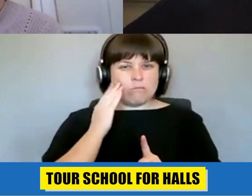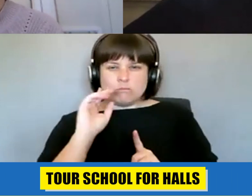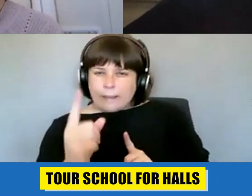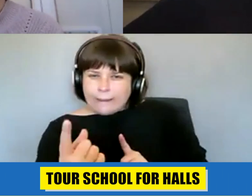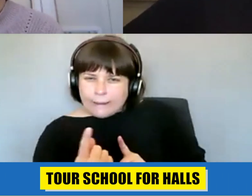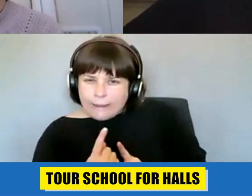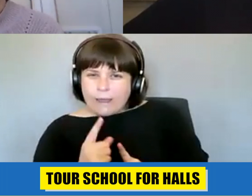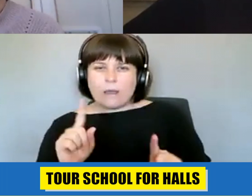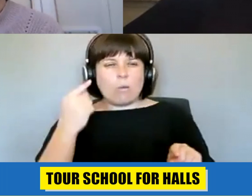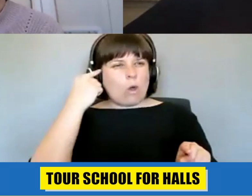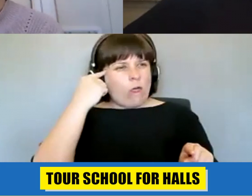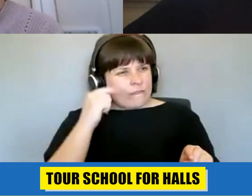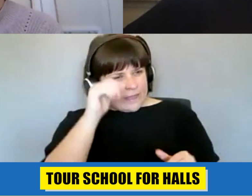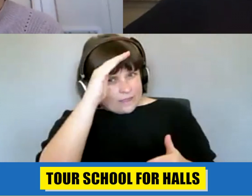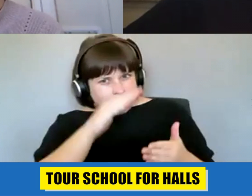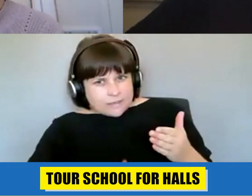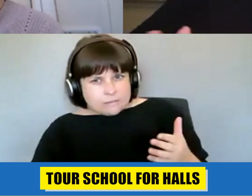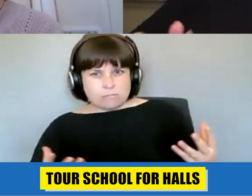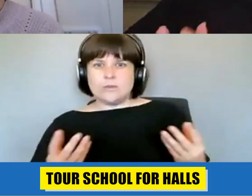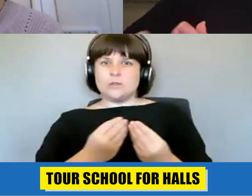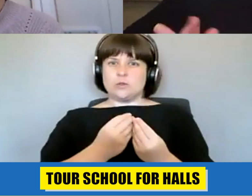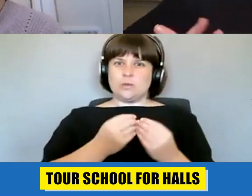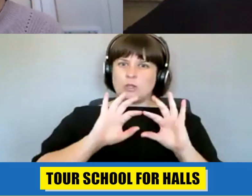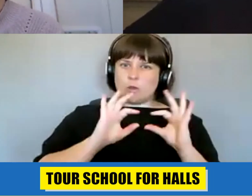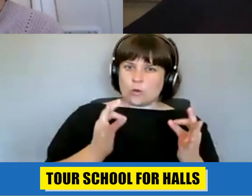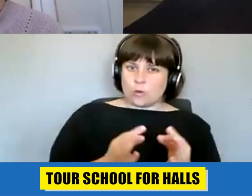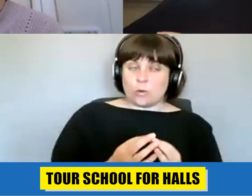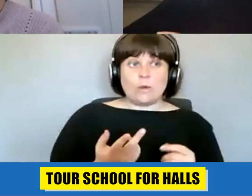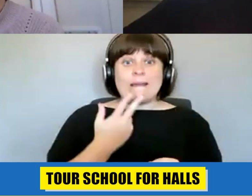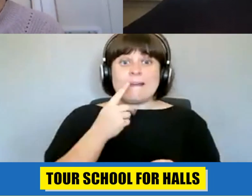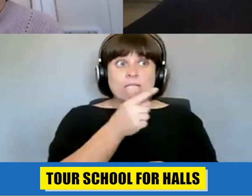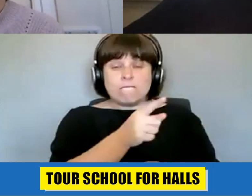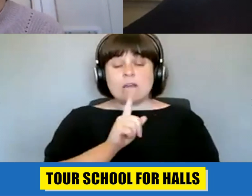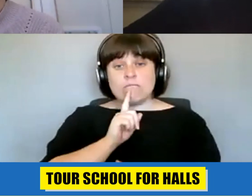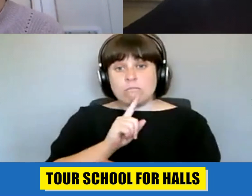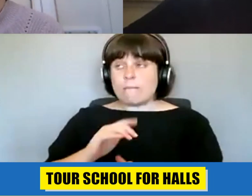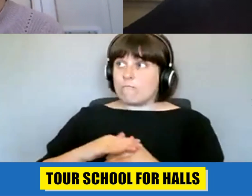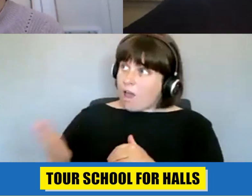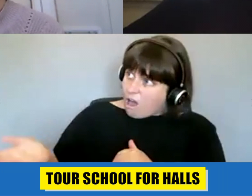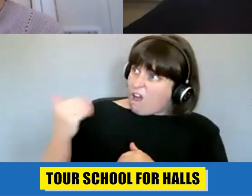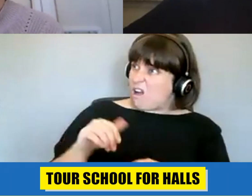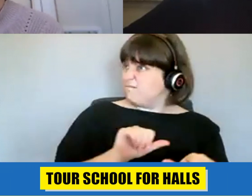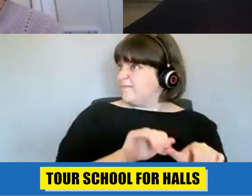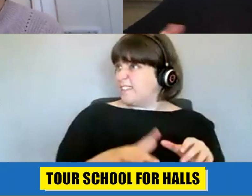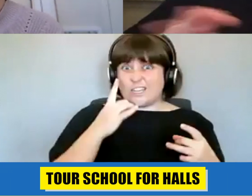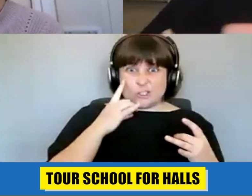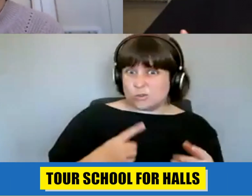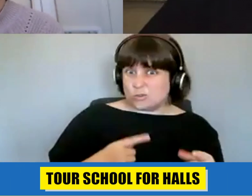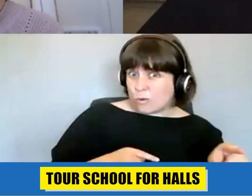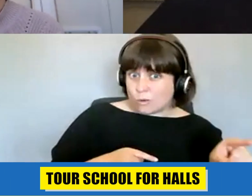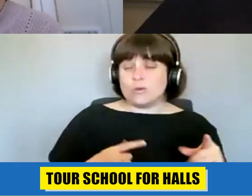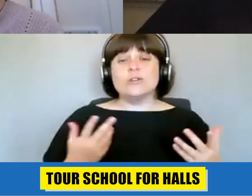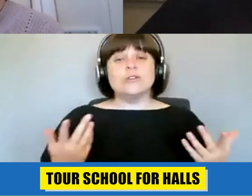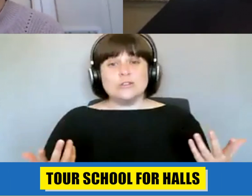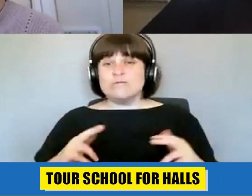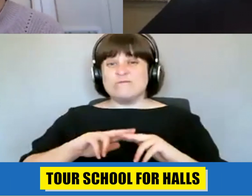of the experiences they have with you, whether they recommend those experiences to friends and family. One of the other things that's